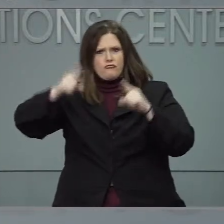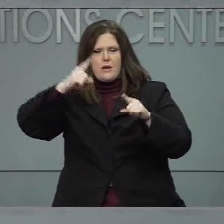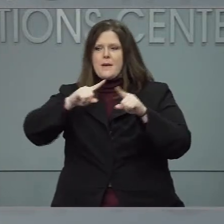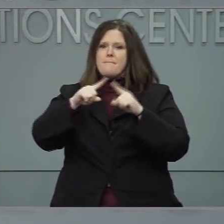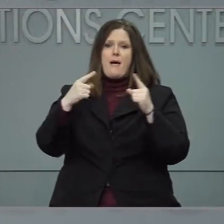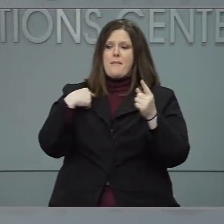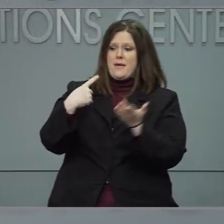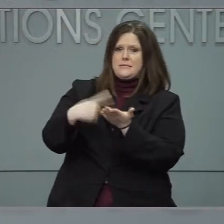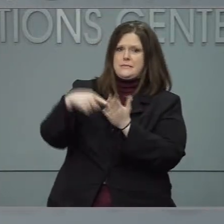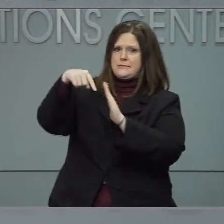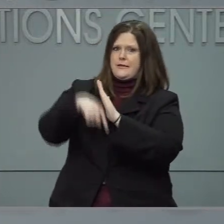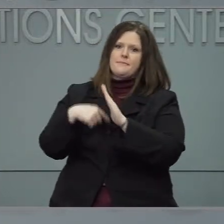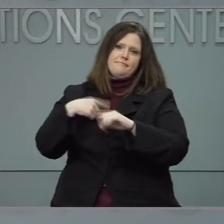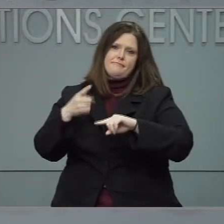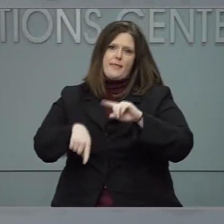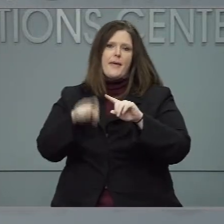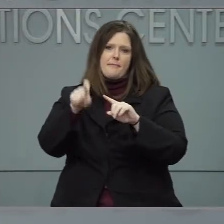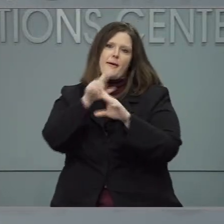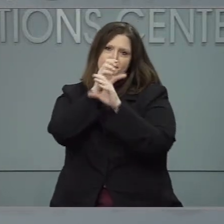Next question, please.